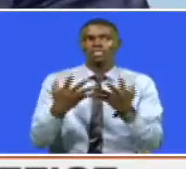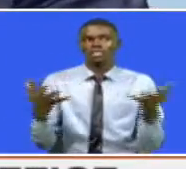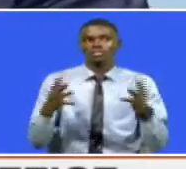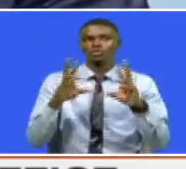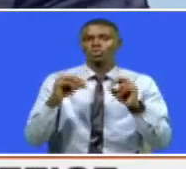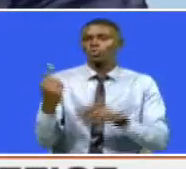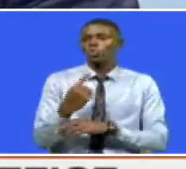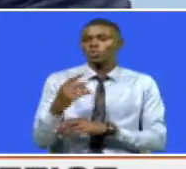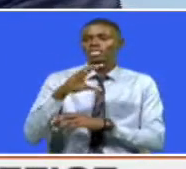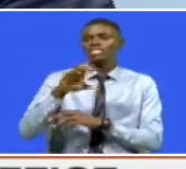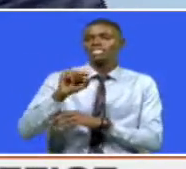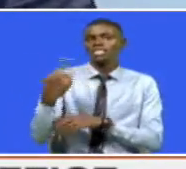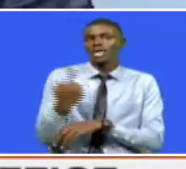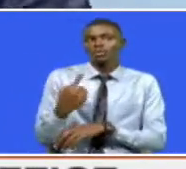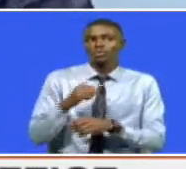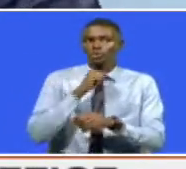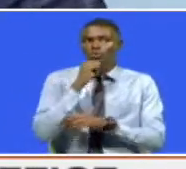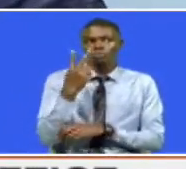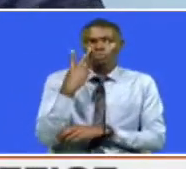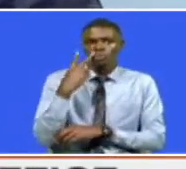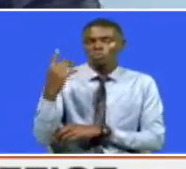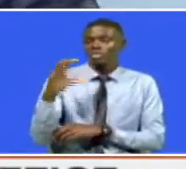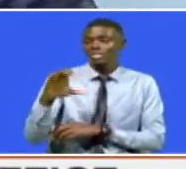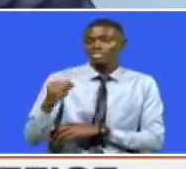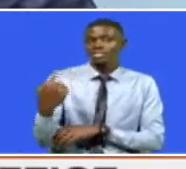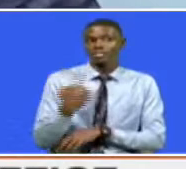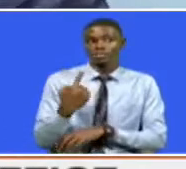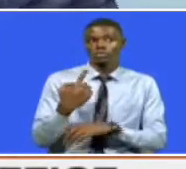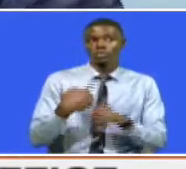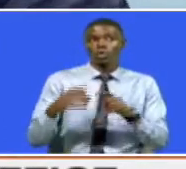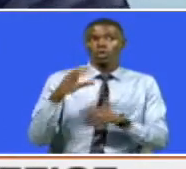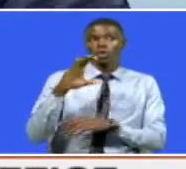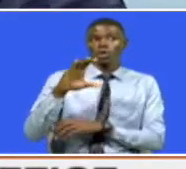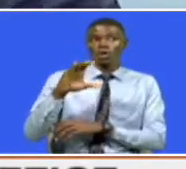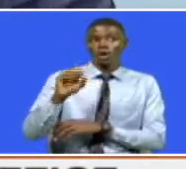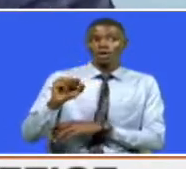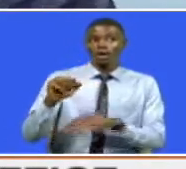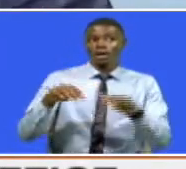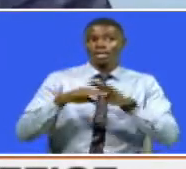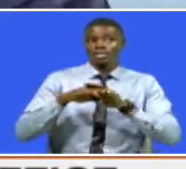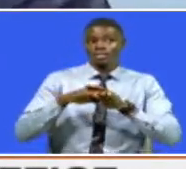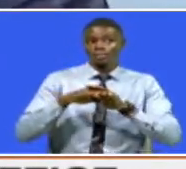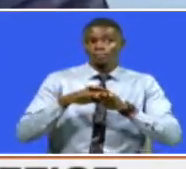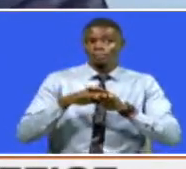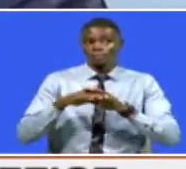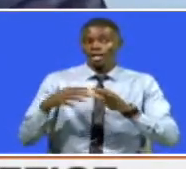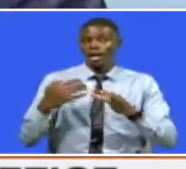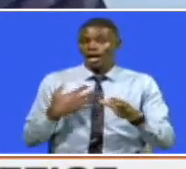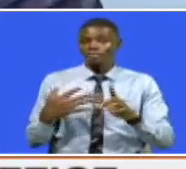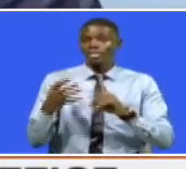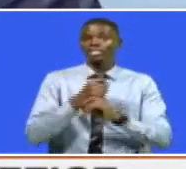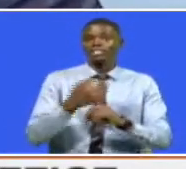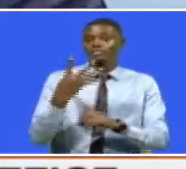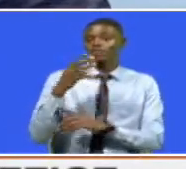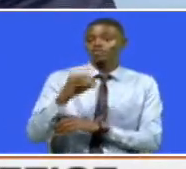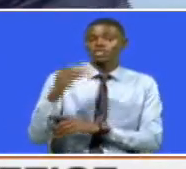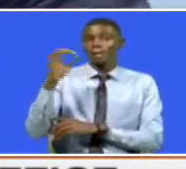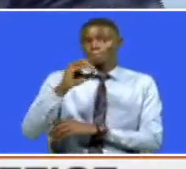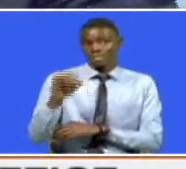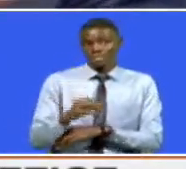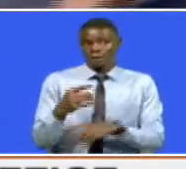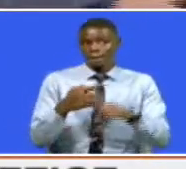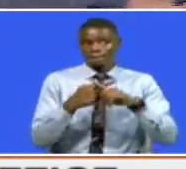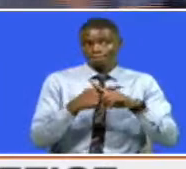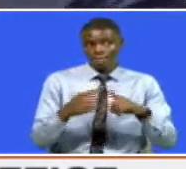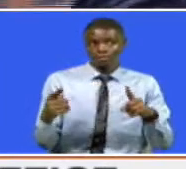just the cabinet alone. So don't just look at the cabinet alone. What I'm saying is that within cabinet, we are at the level of, we have attained 40% threshold. But in